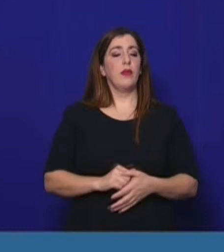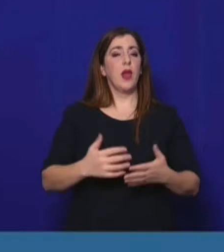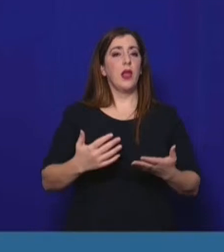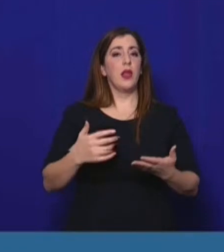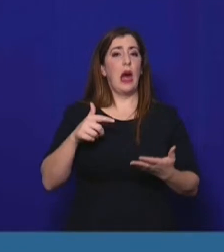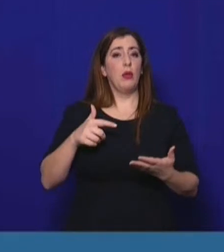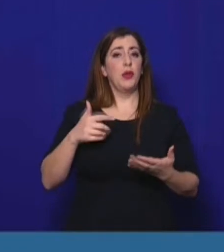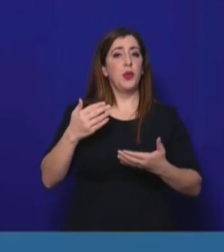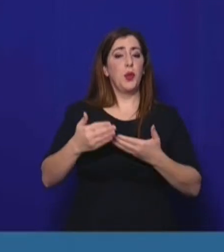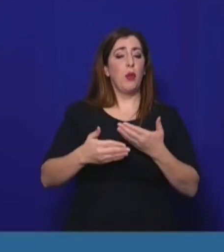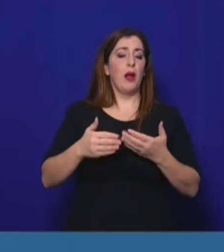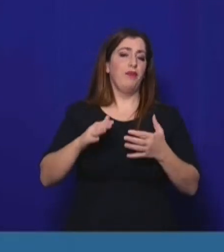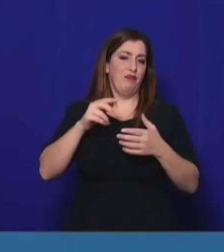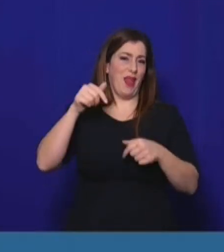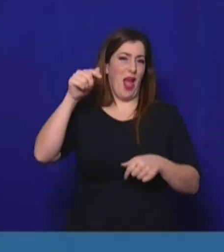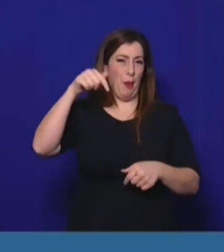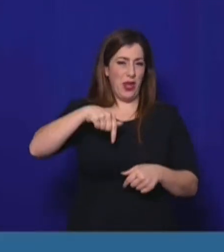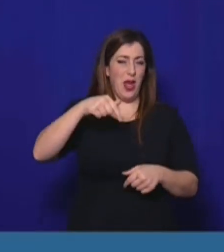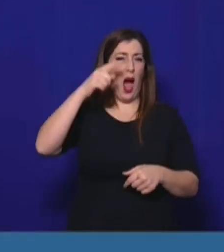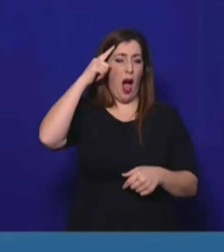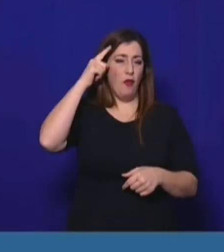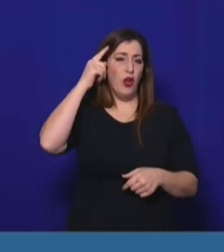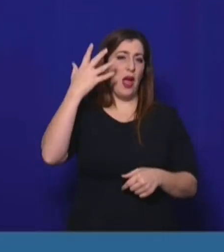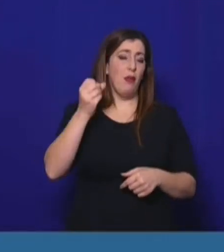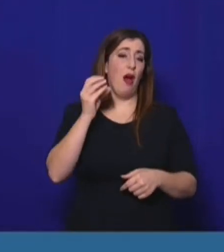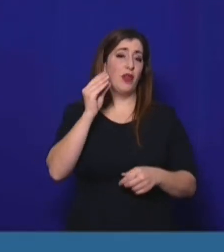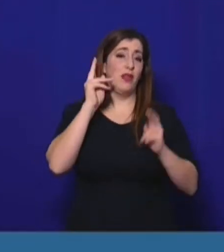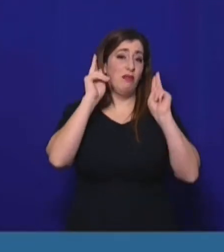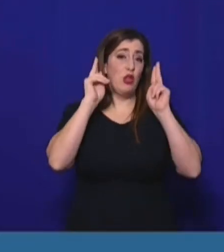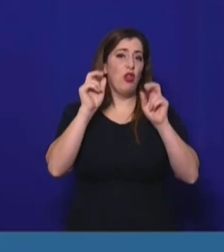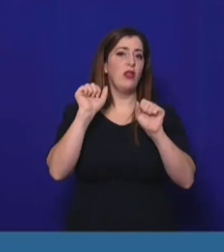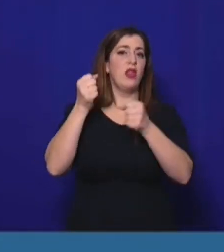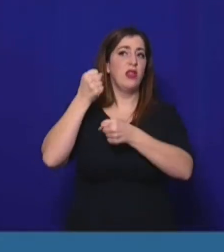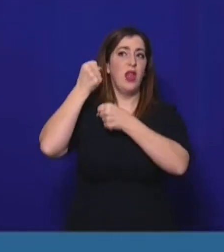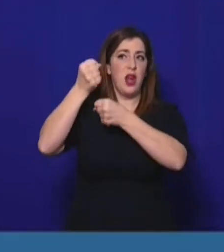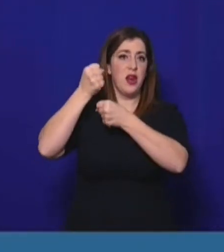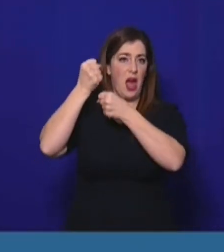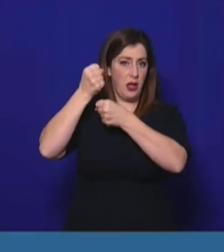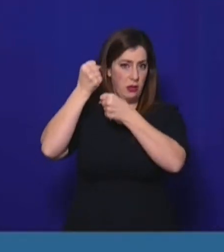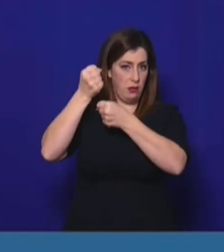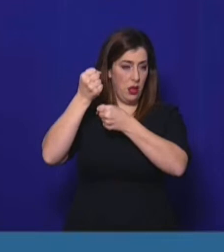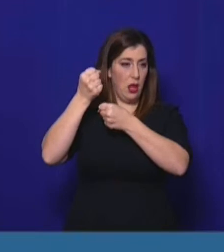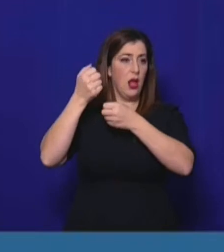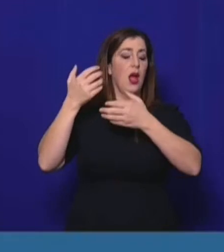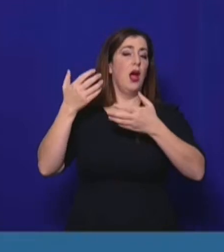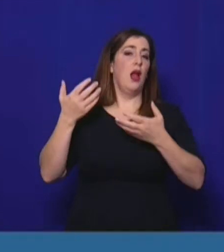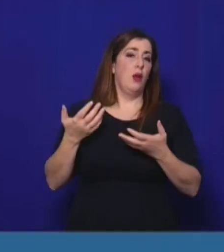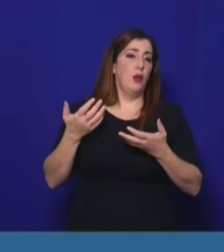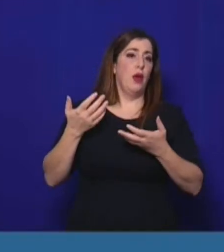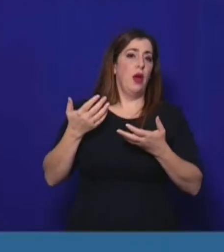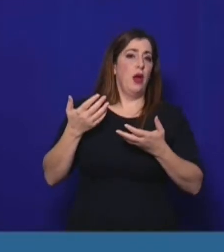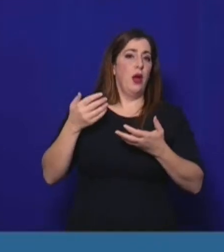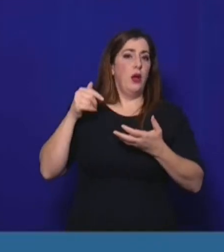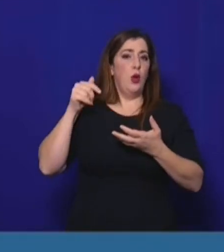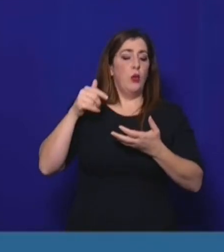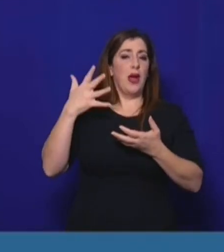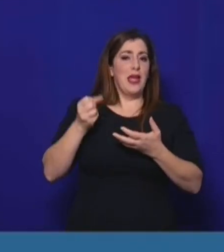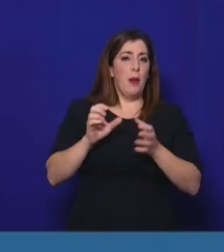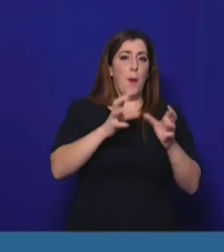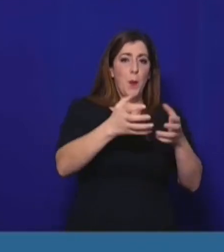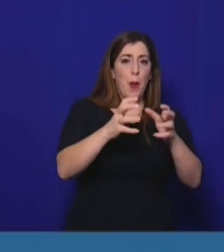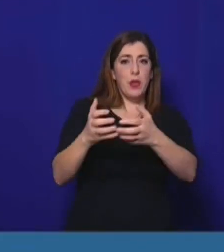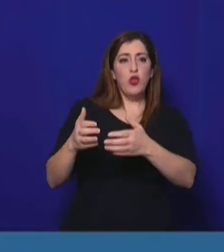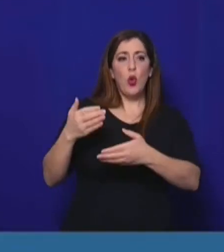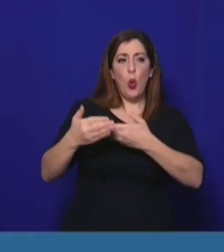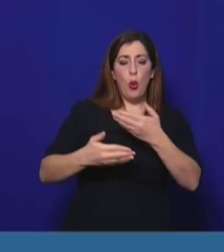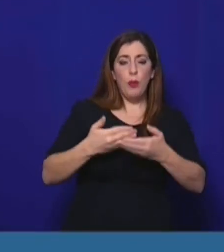Mela, bażikament fuq l-iskejjel kollha, tajjeb, prinċipji importanti kienu